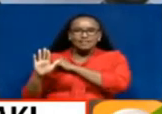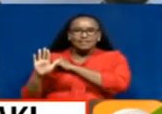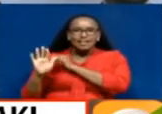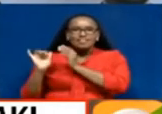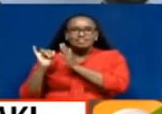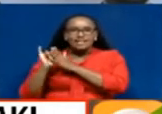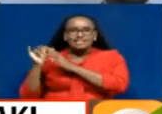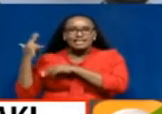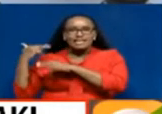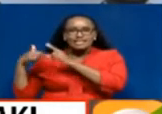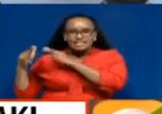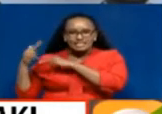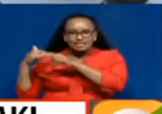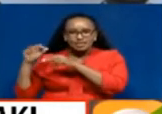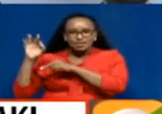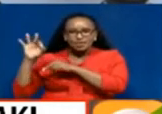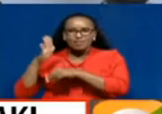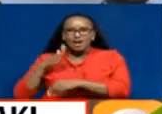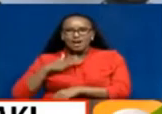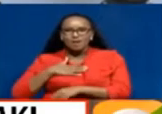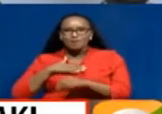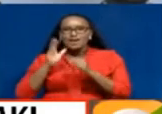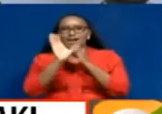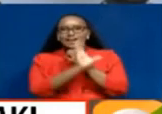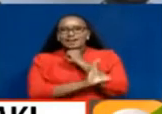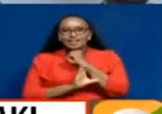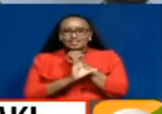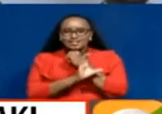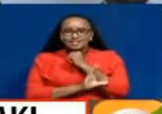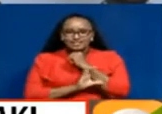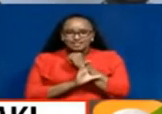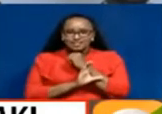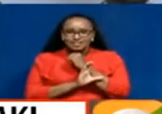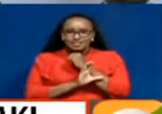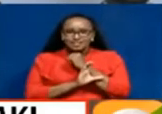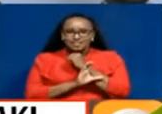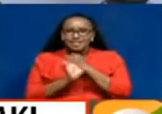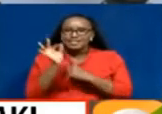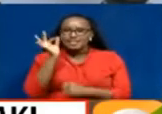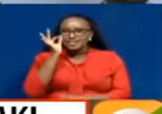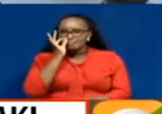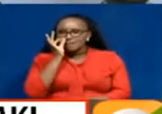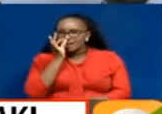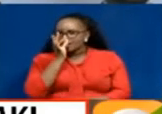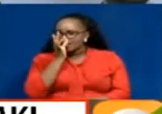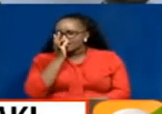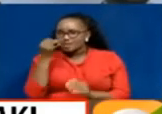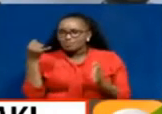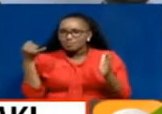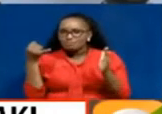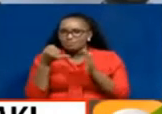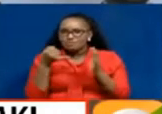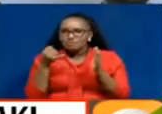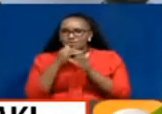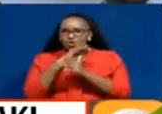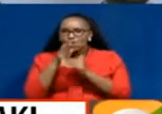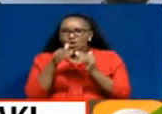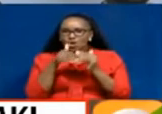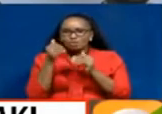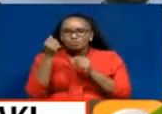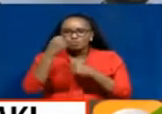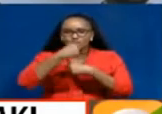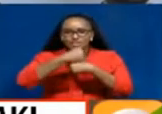is the history of our country. He was part of the architects of our